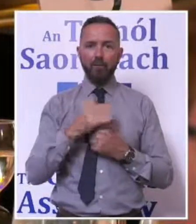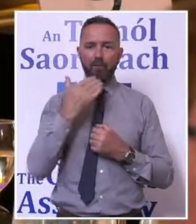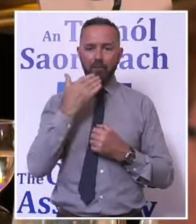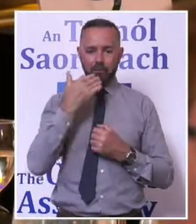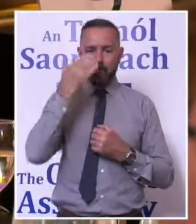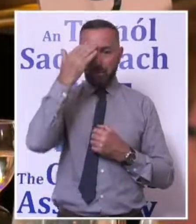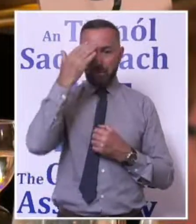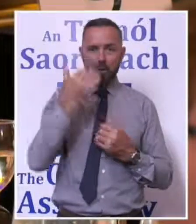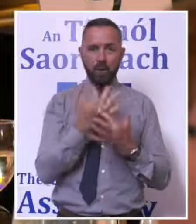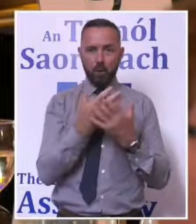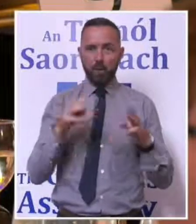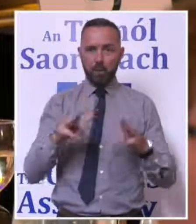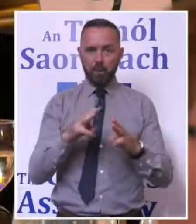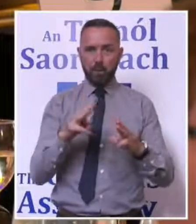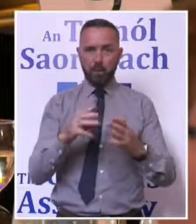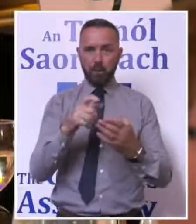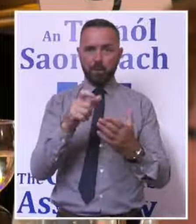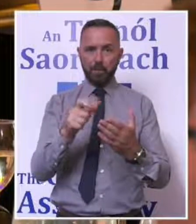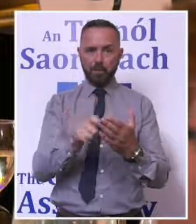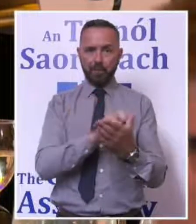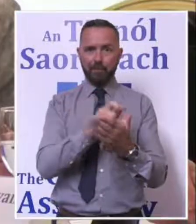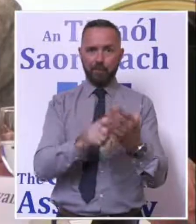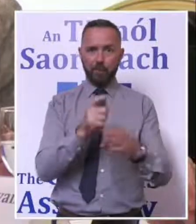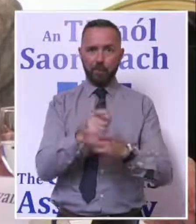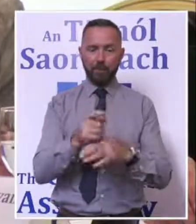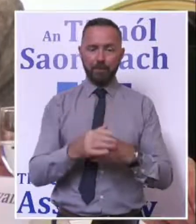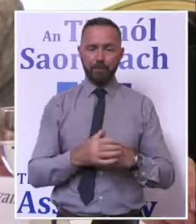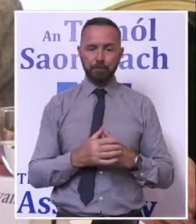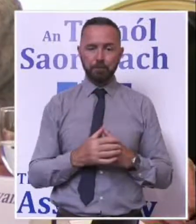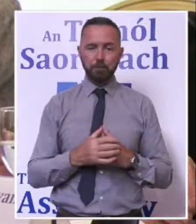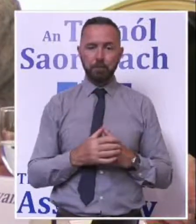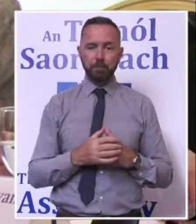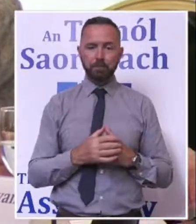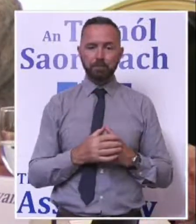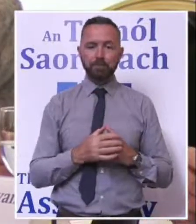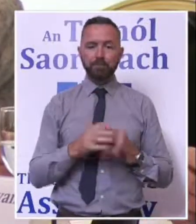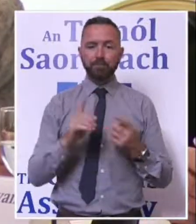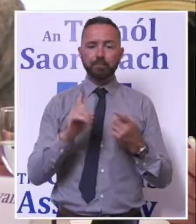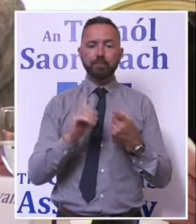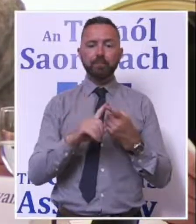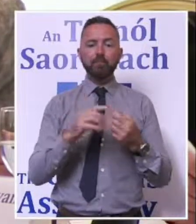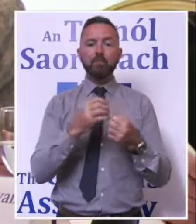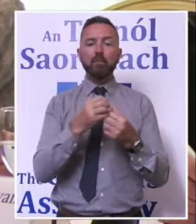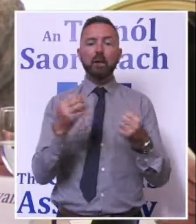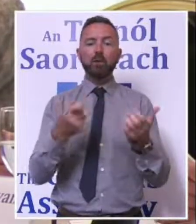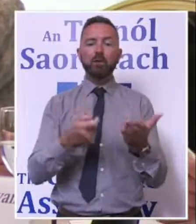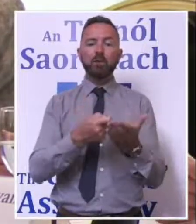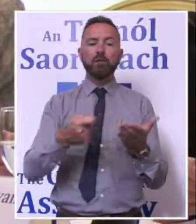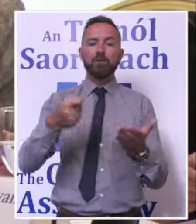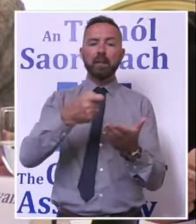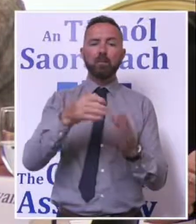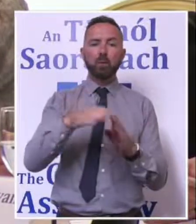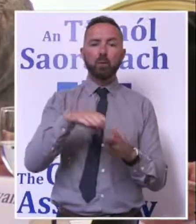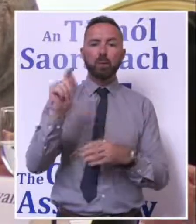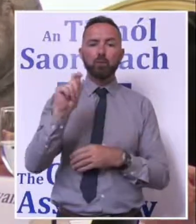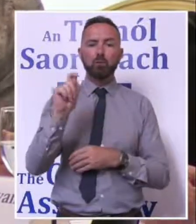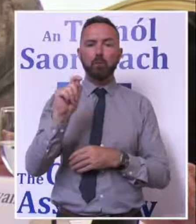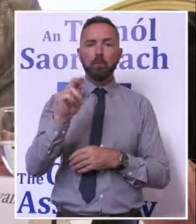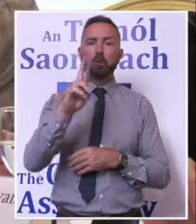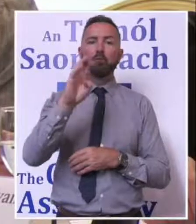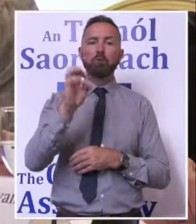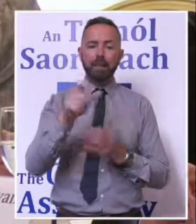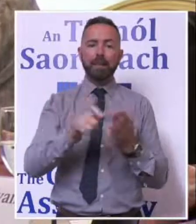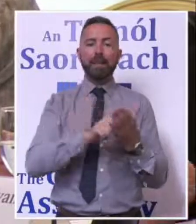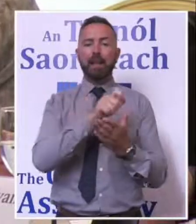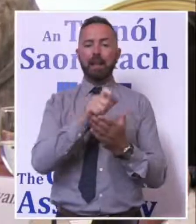the US, and another large investment in Trump going to be re-elected as president as well. So this